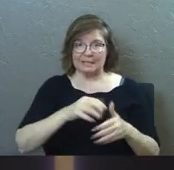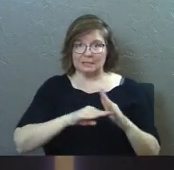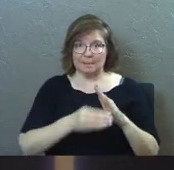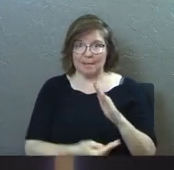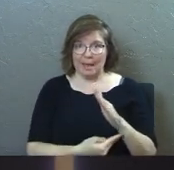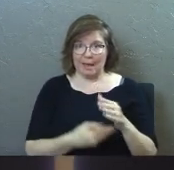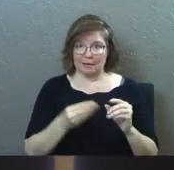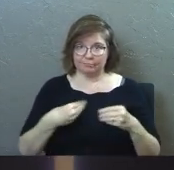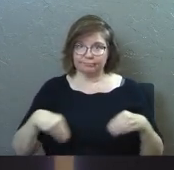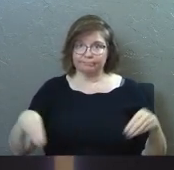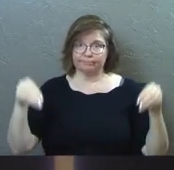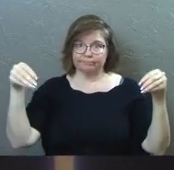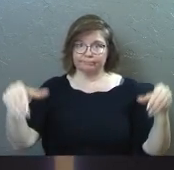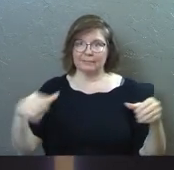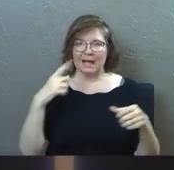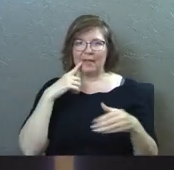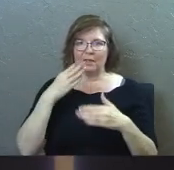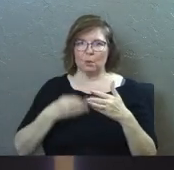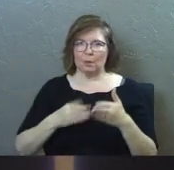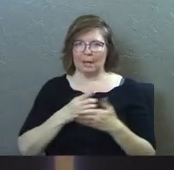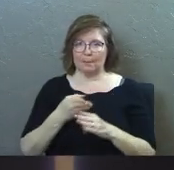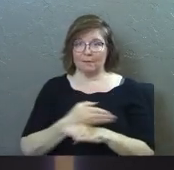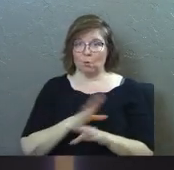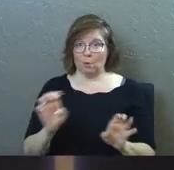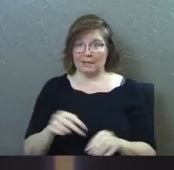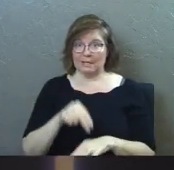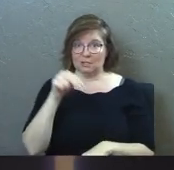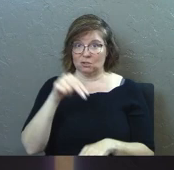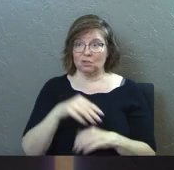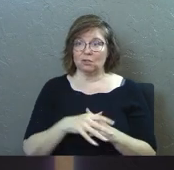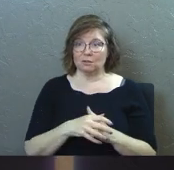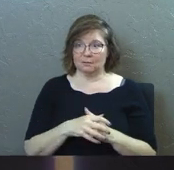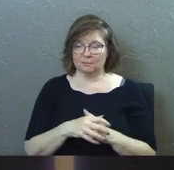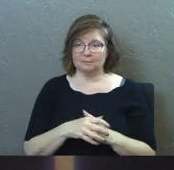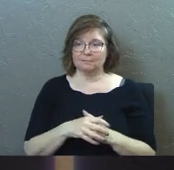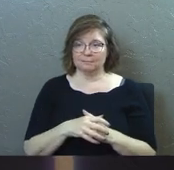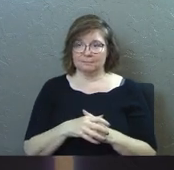single outgoing order. And I think it's the week. Weekend before Easter.